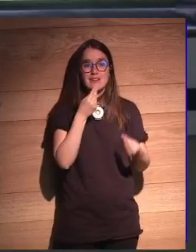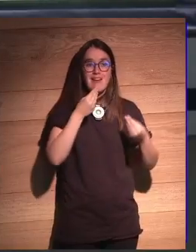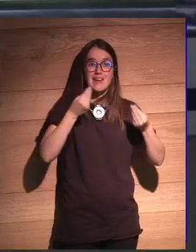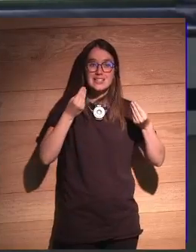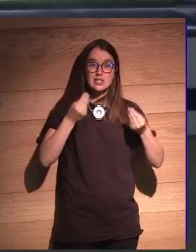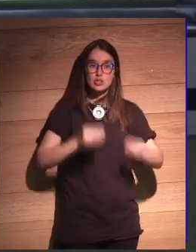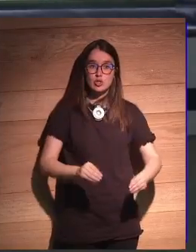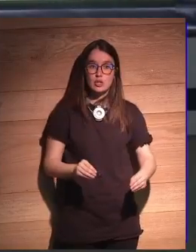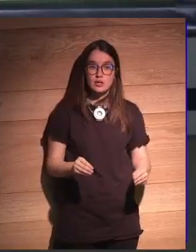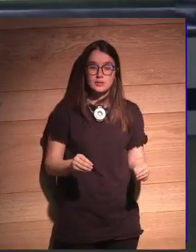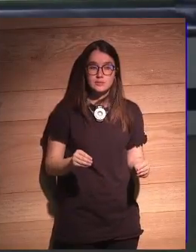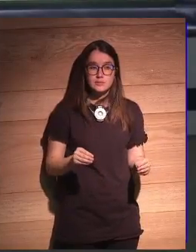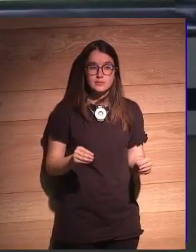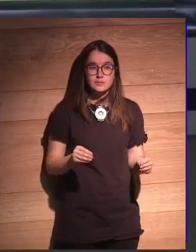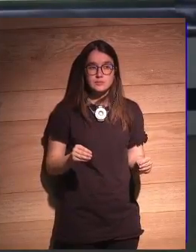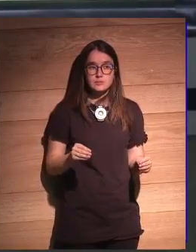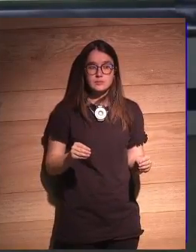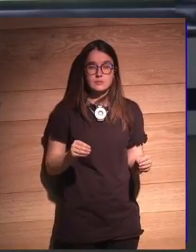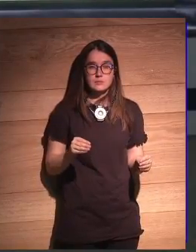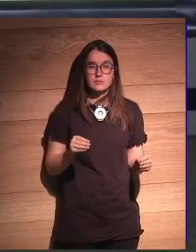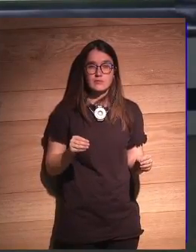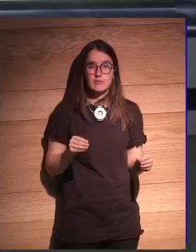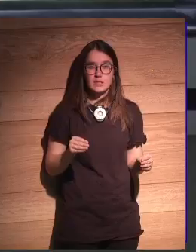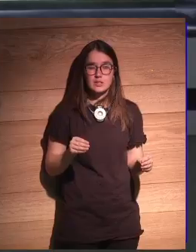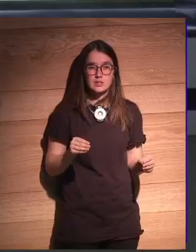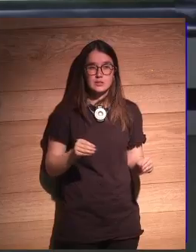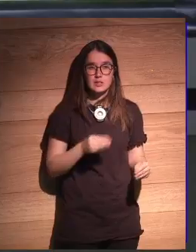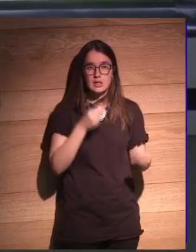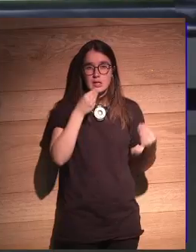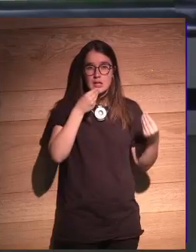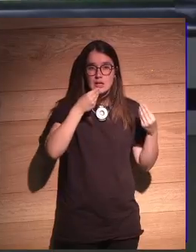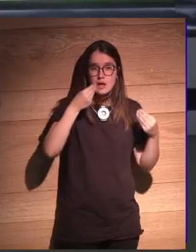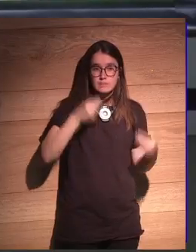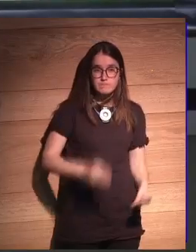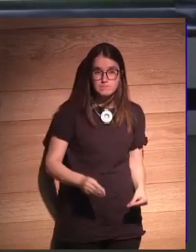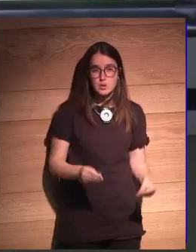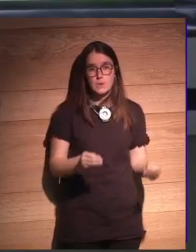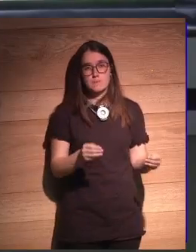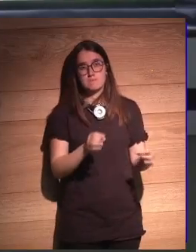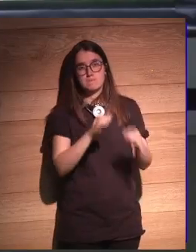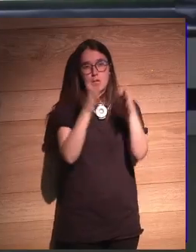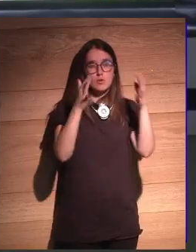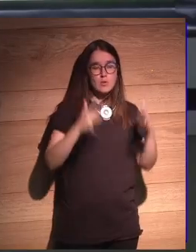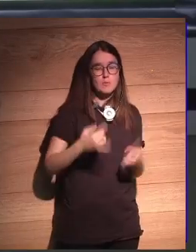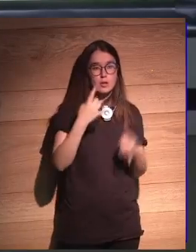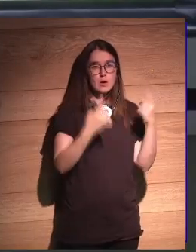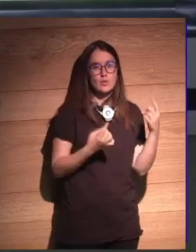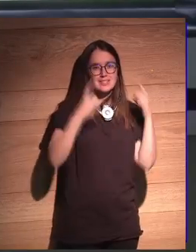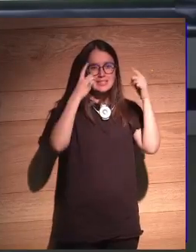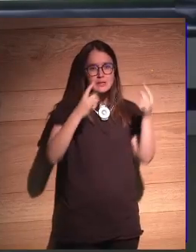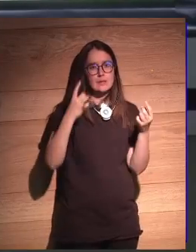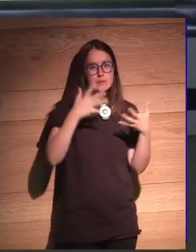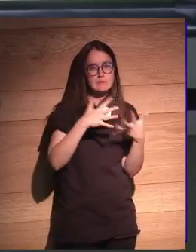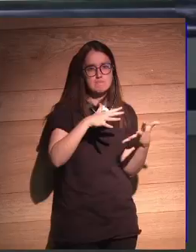are forces within the housing system that are working to transform it. So we are living in an era of very important